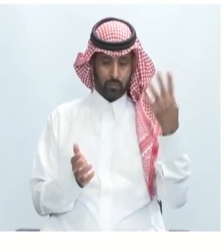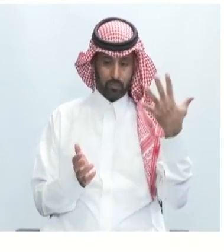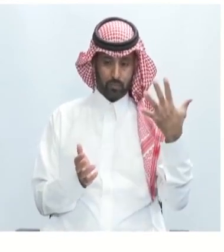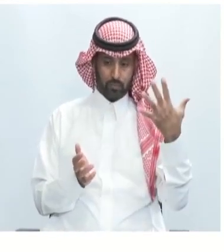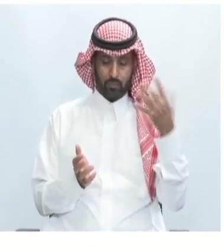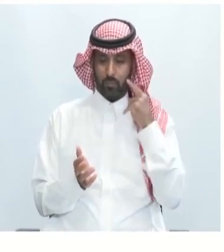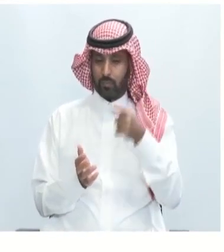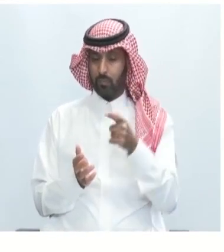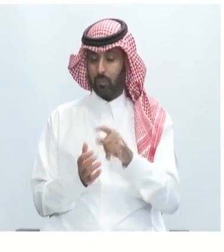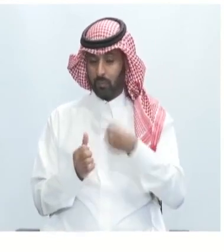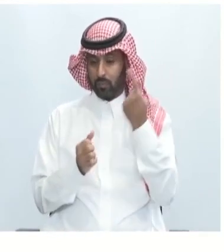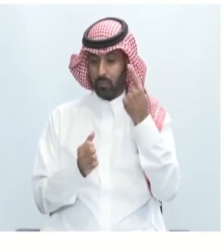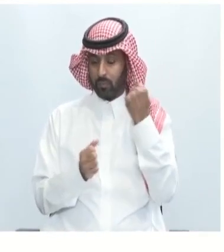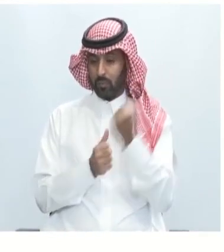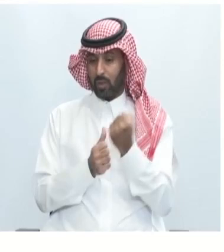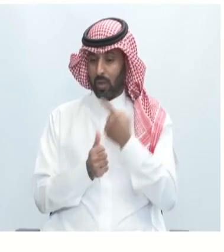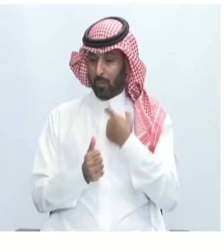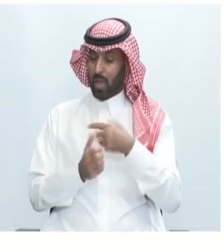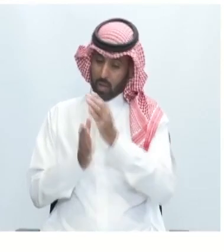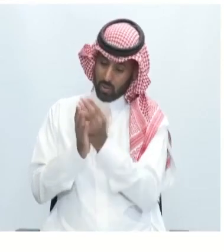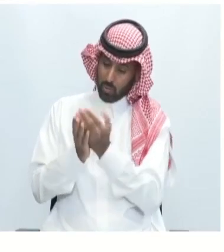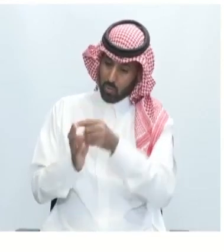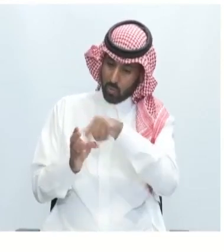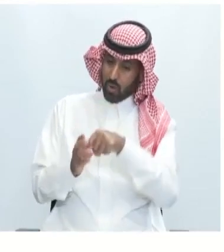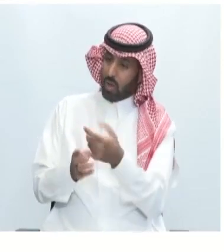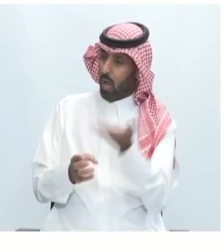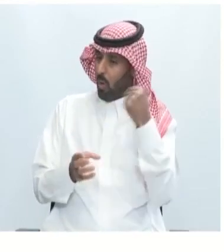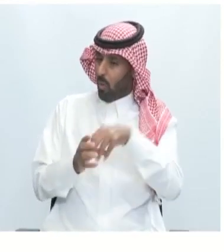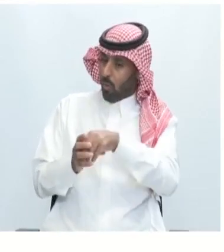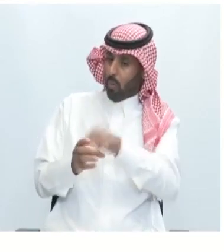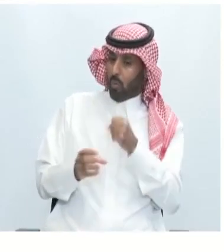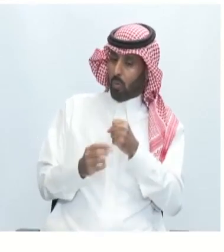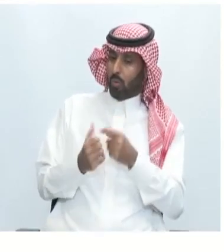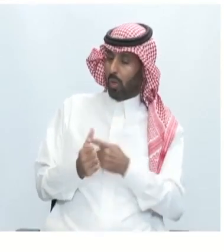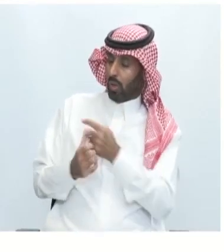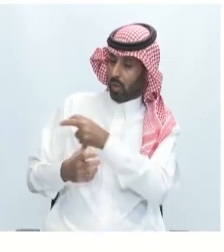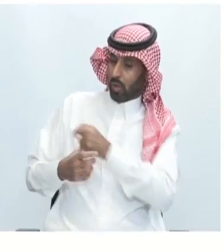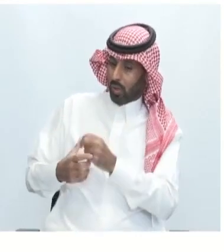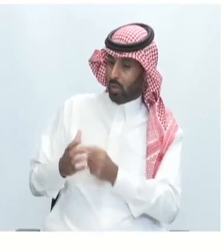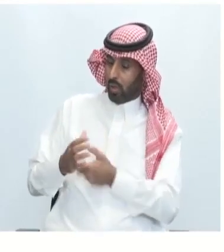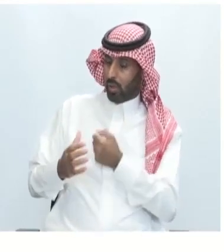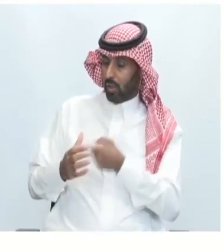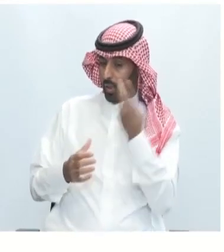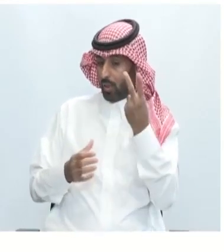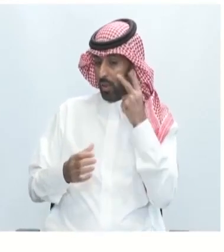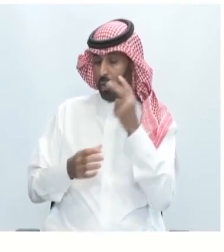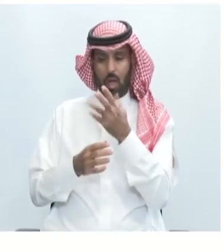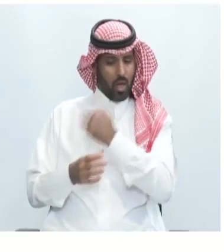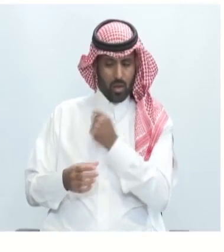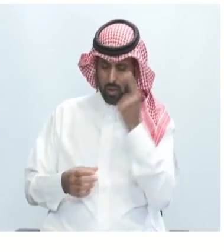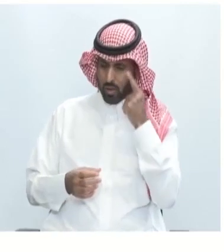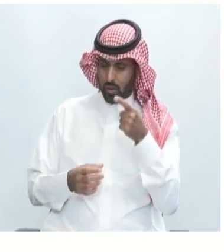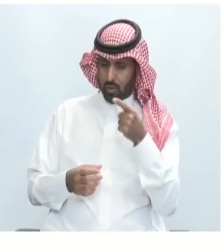five here, the first event, my wallet was stolen. My wallet was stolen. The second event, I